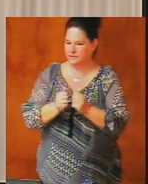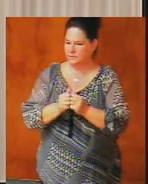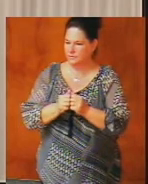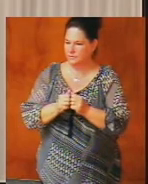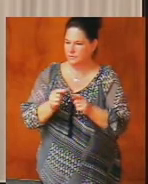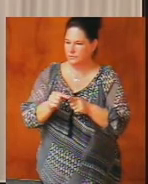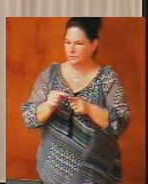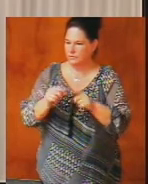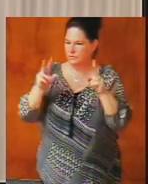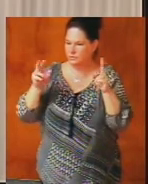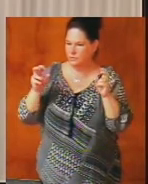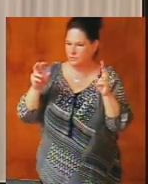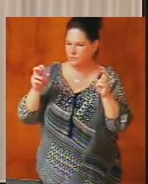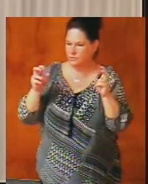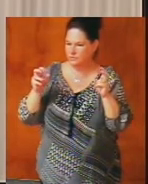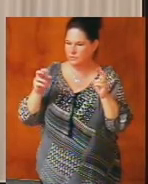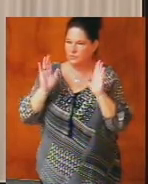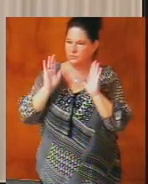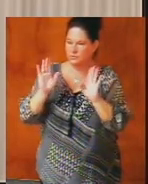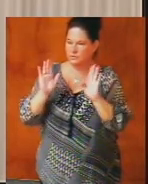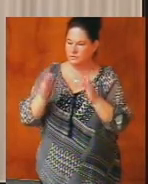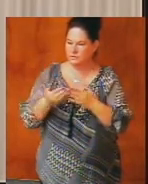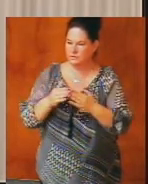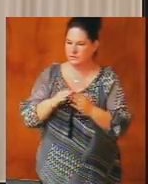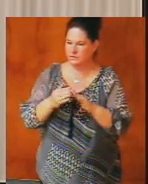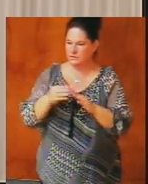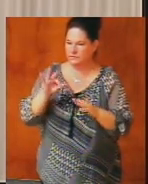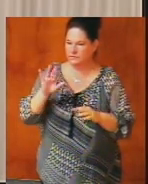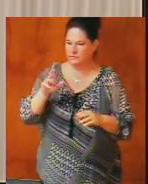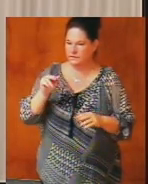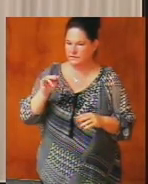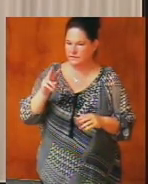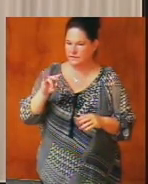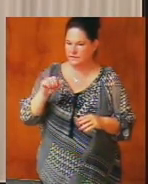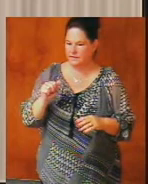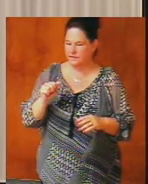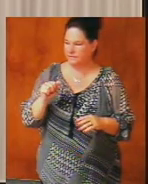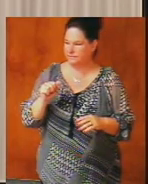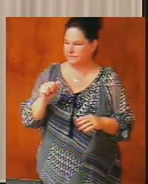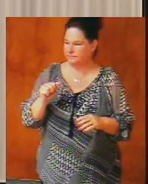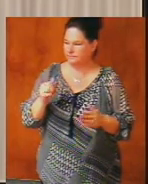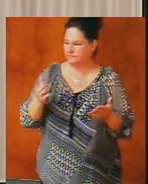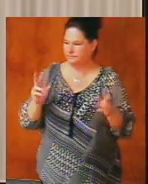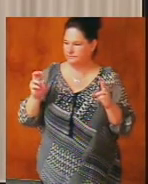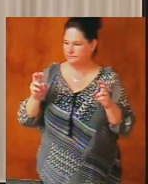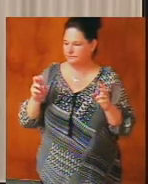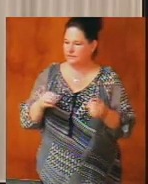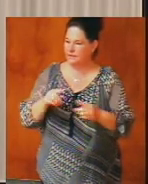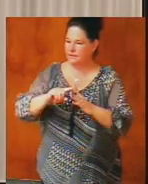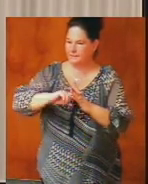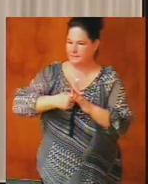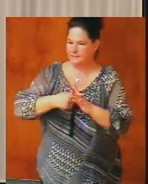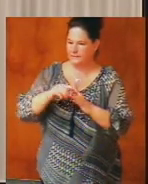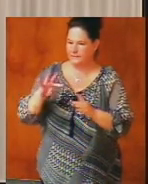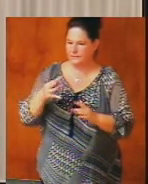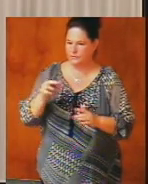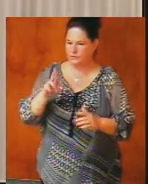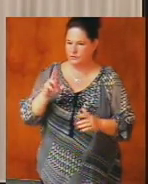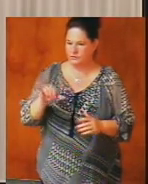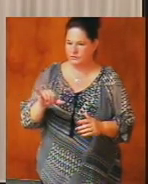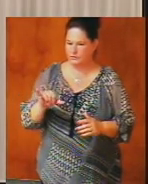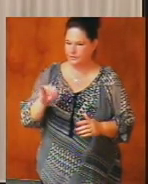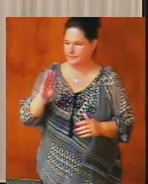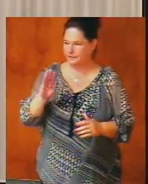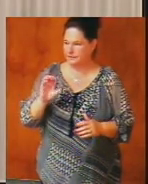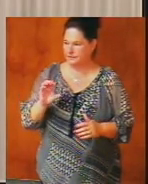described it as, quote, a great city of Phrygia. At the beginning of the 4th century B.C.,